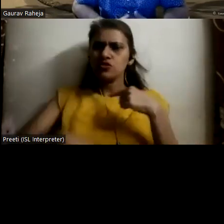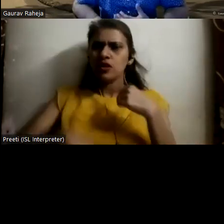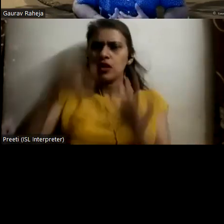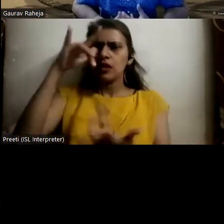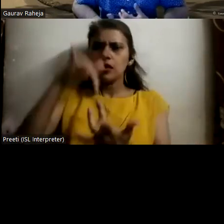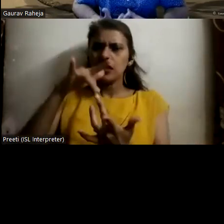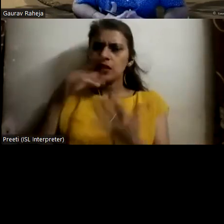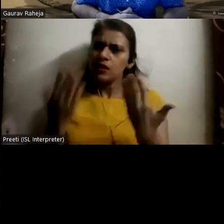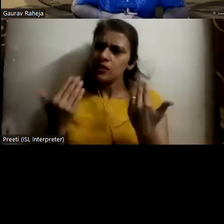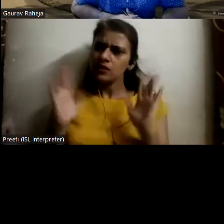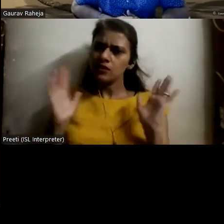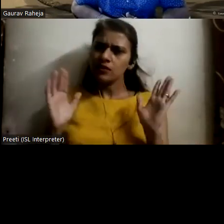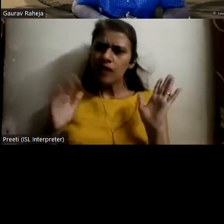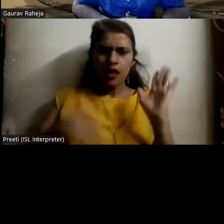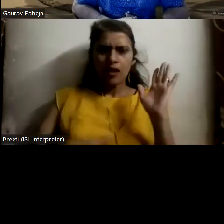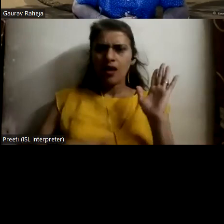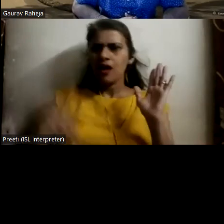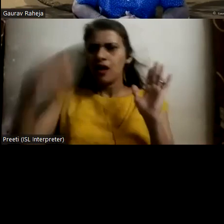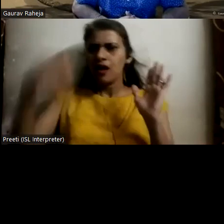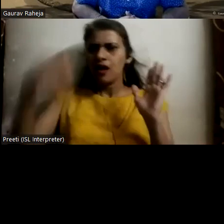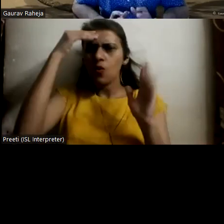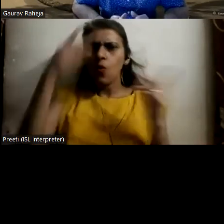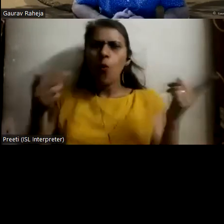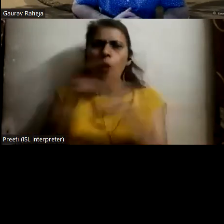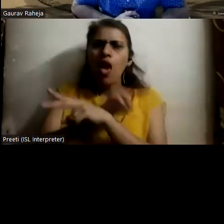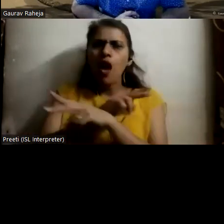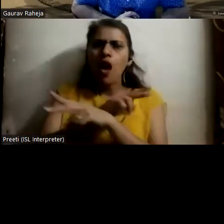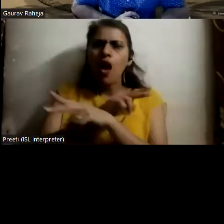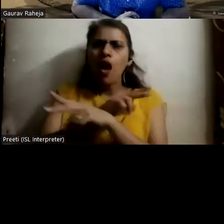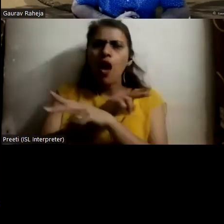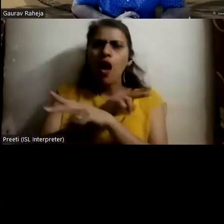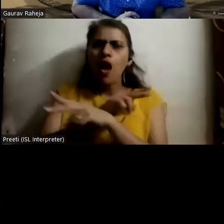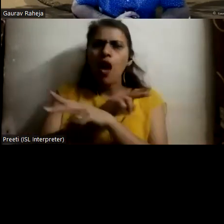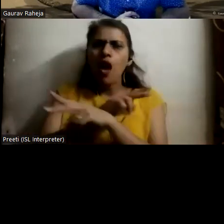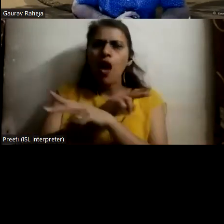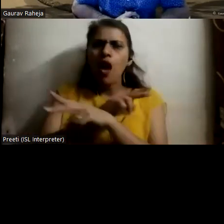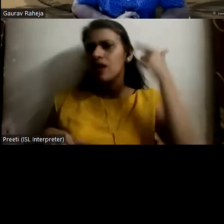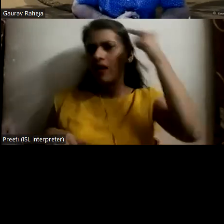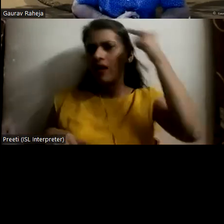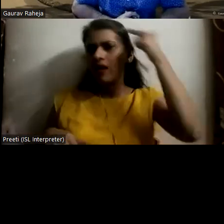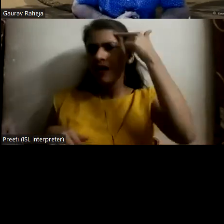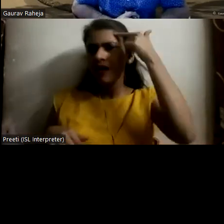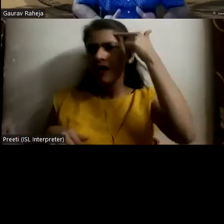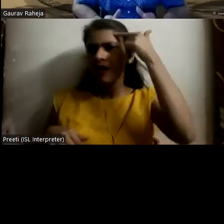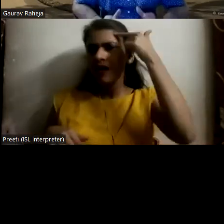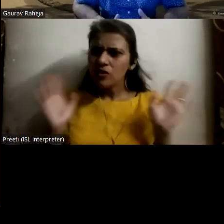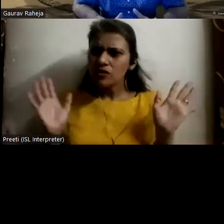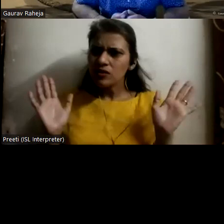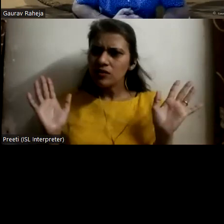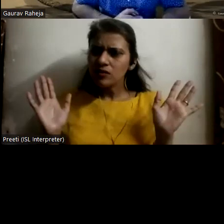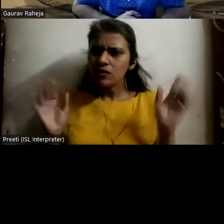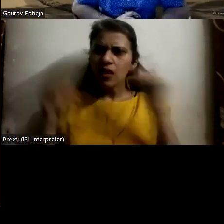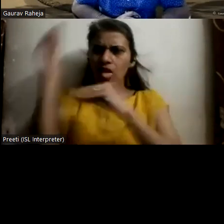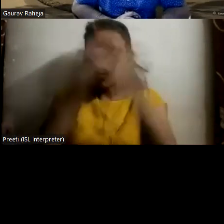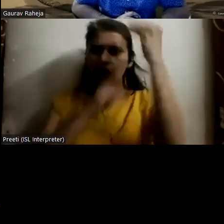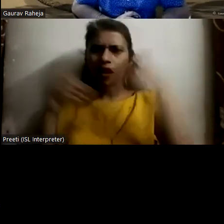Imagine if the stomach was placed above. All these are different parts. But how these different parts come